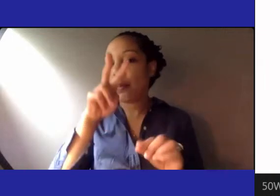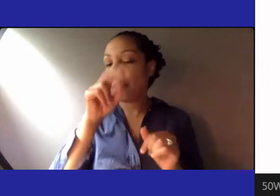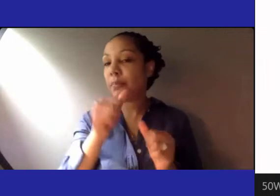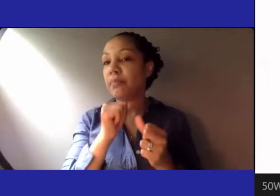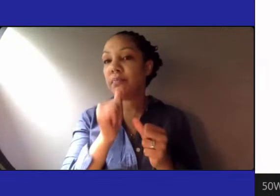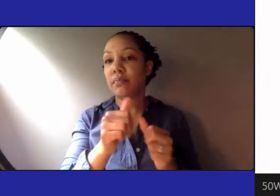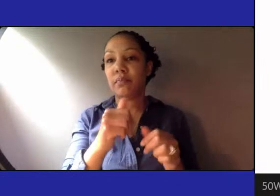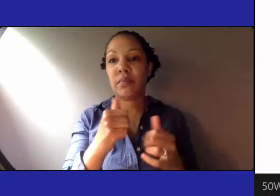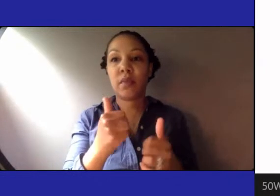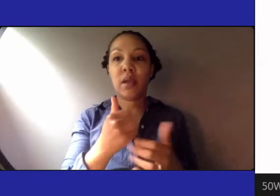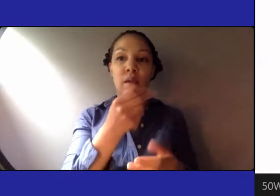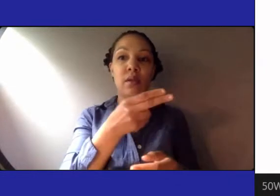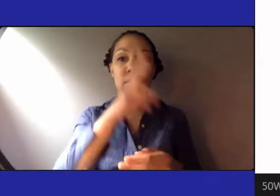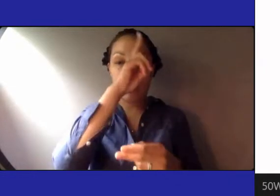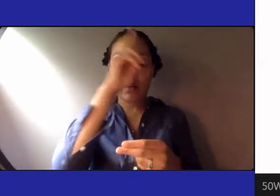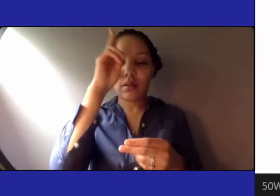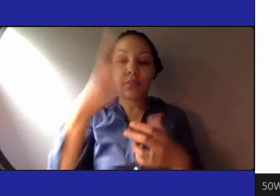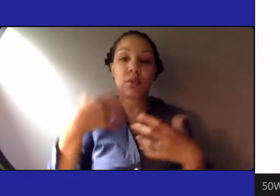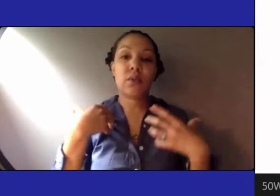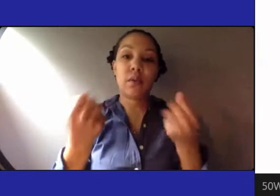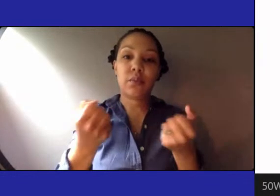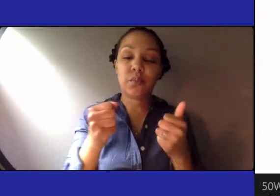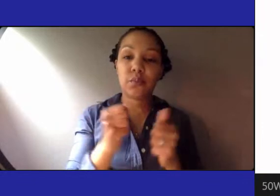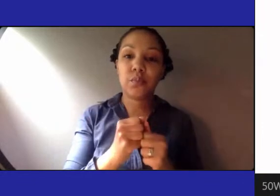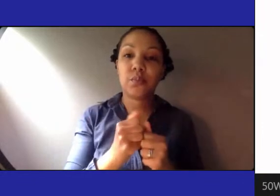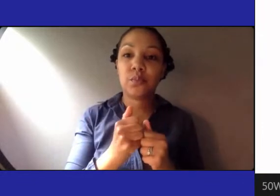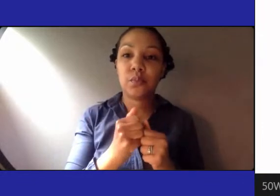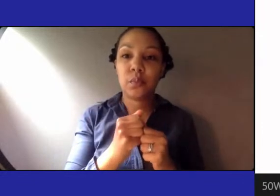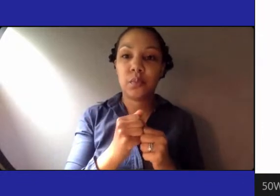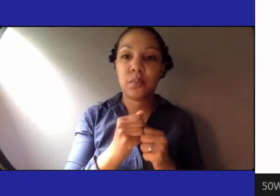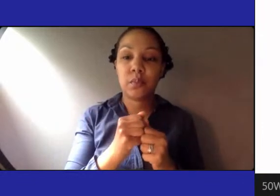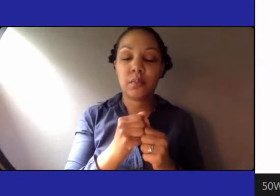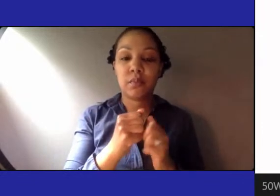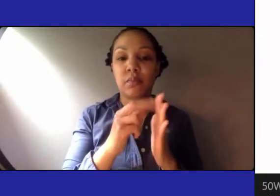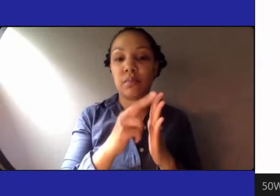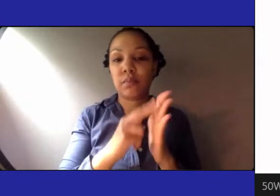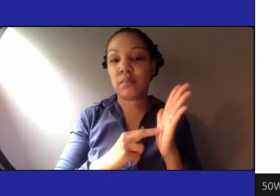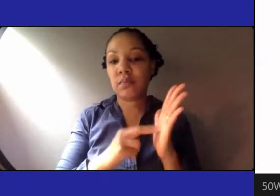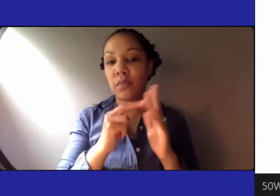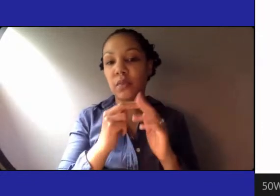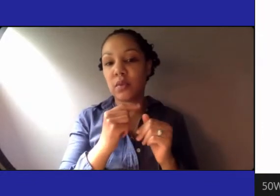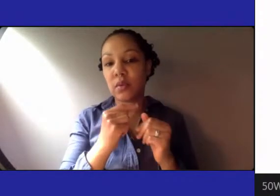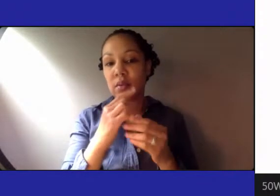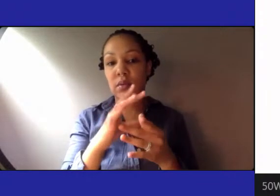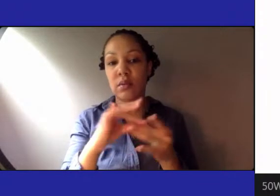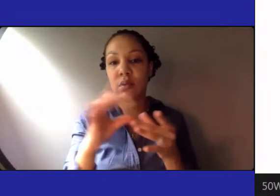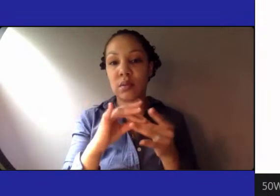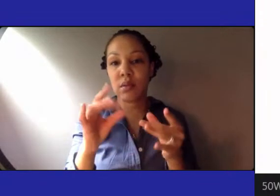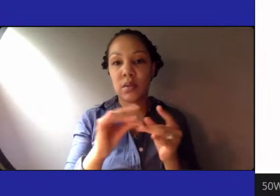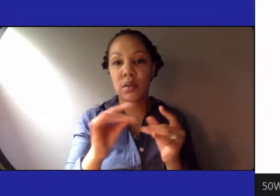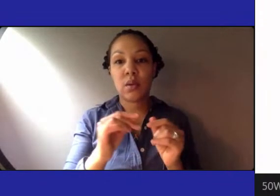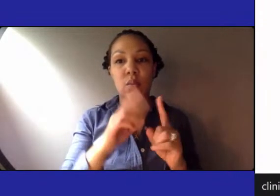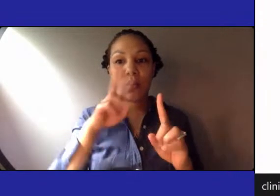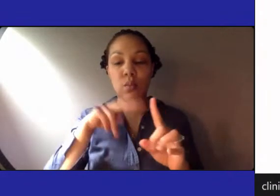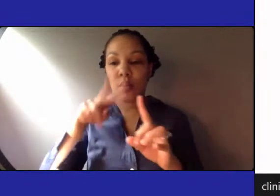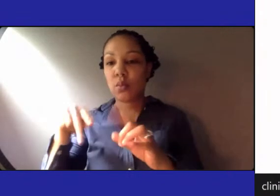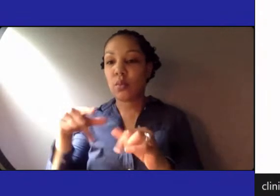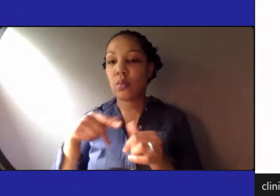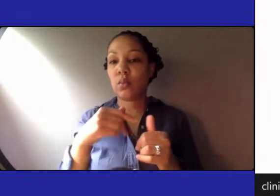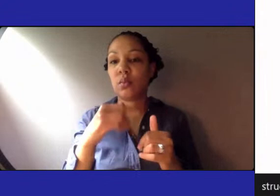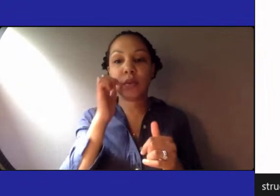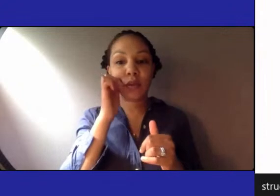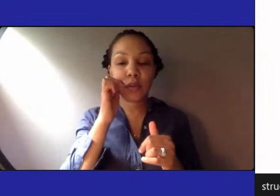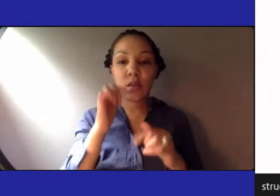and hospitals. The statement reads, structural racism is an increasingly recognized